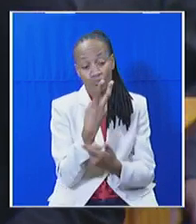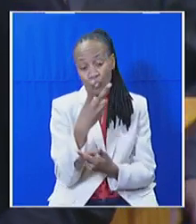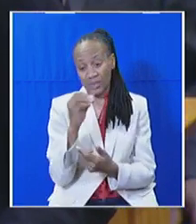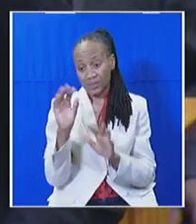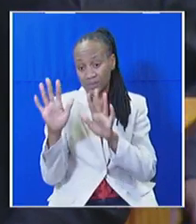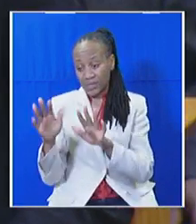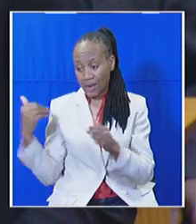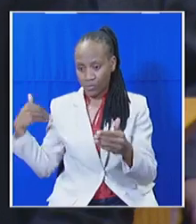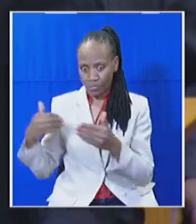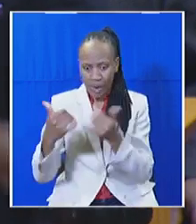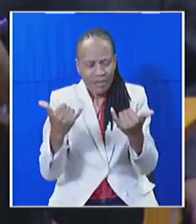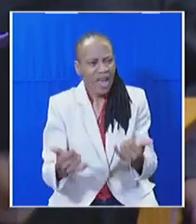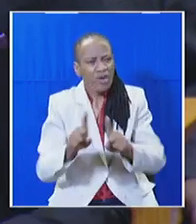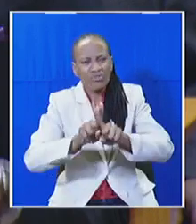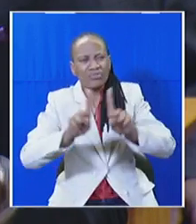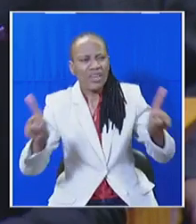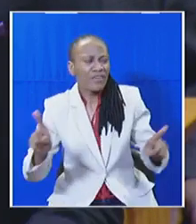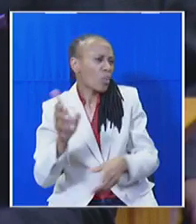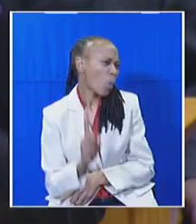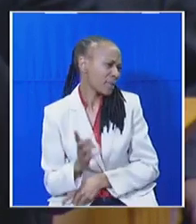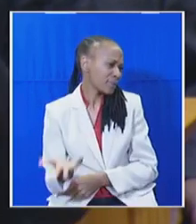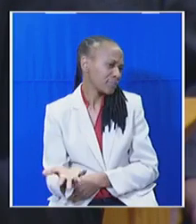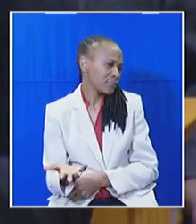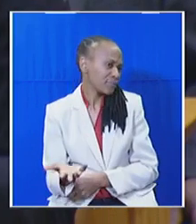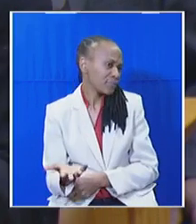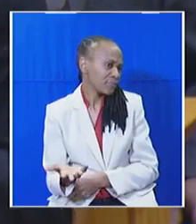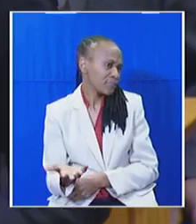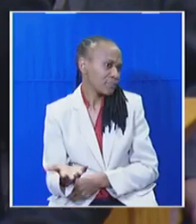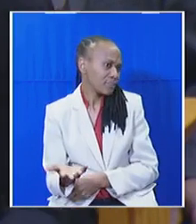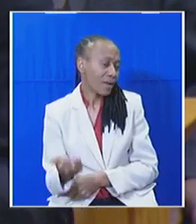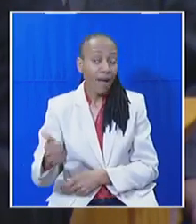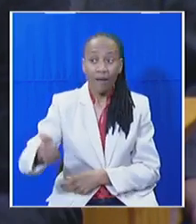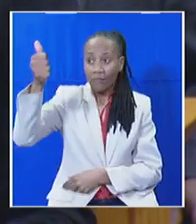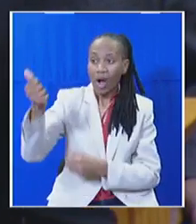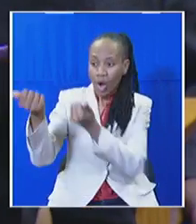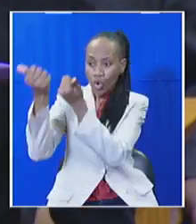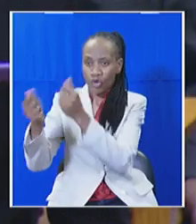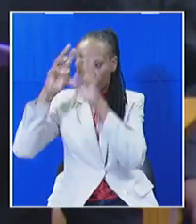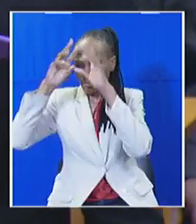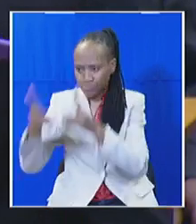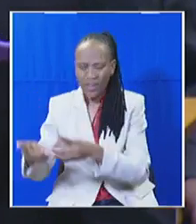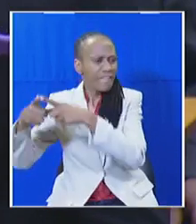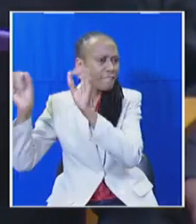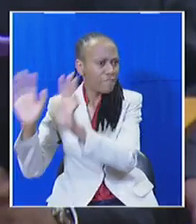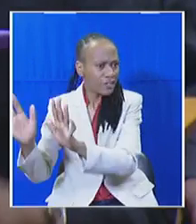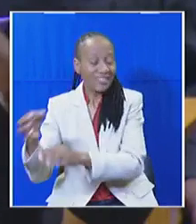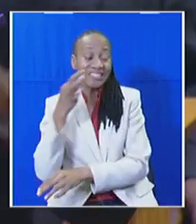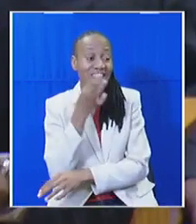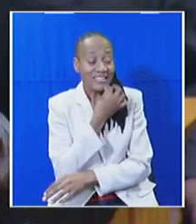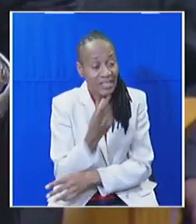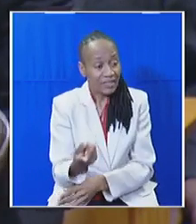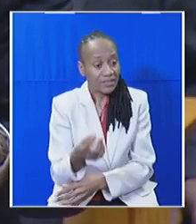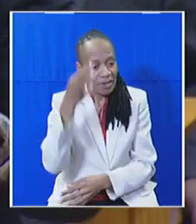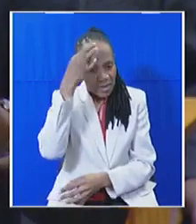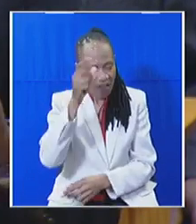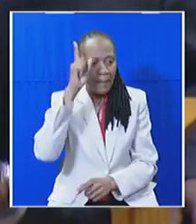that recently, in contravention of a high court order that said your government should have in